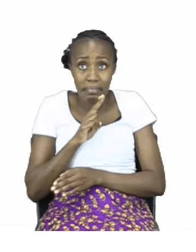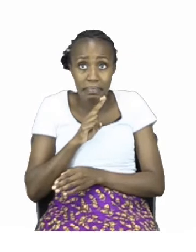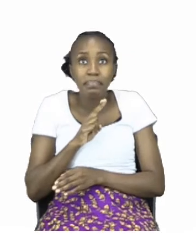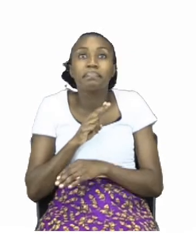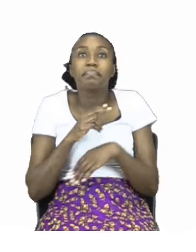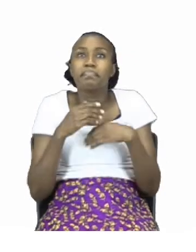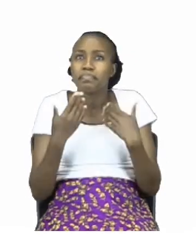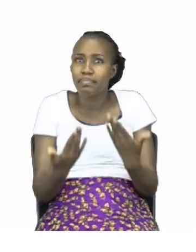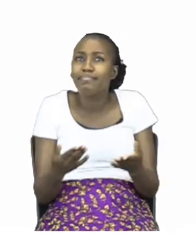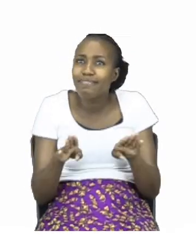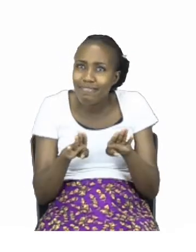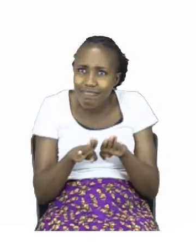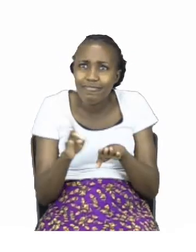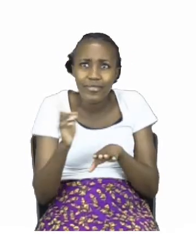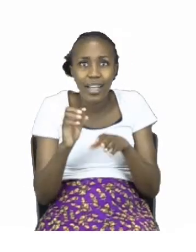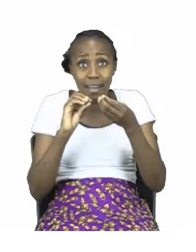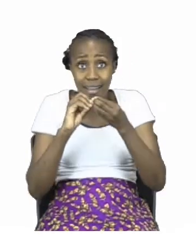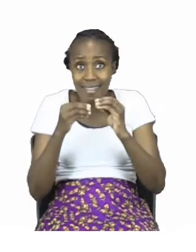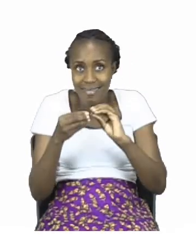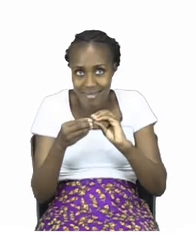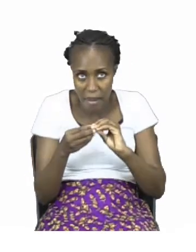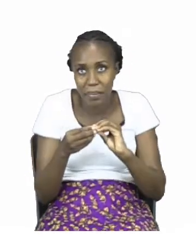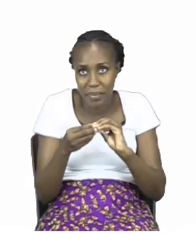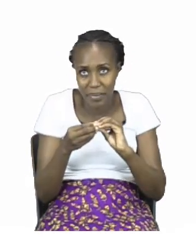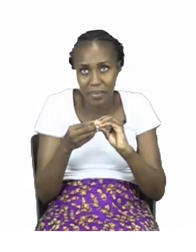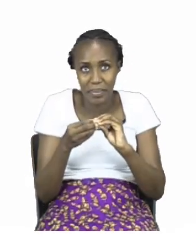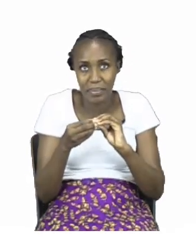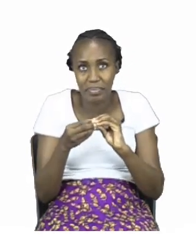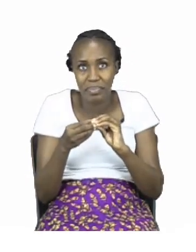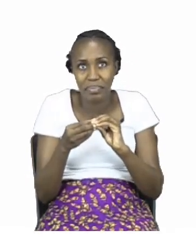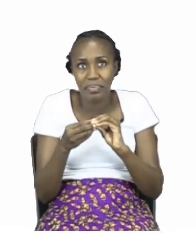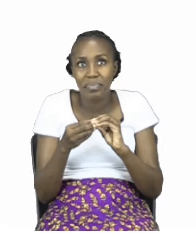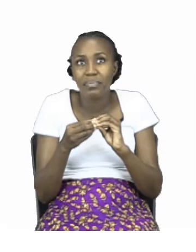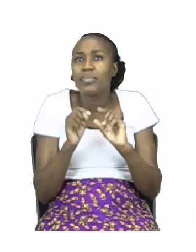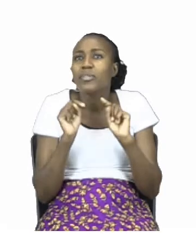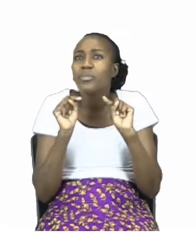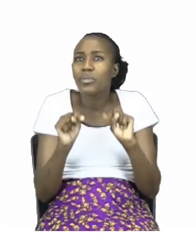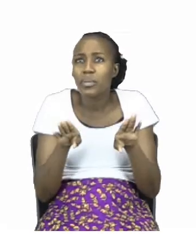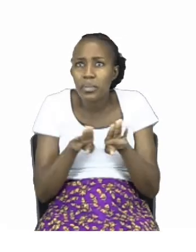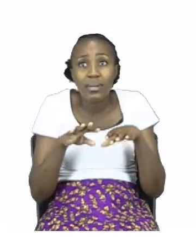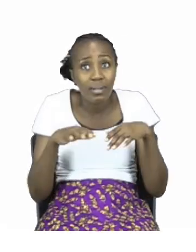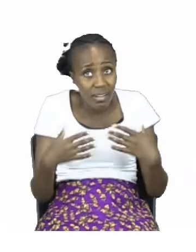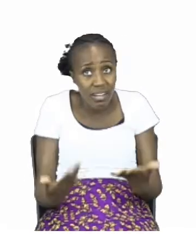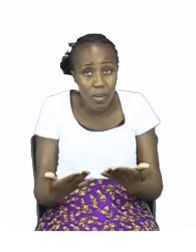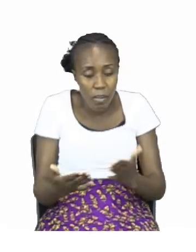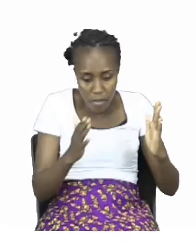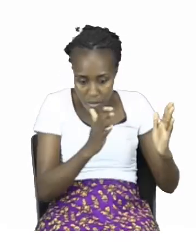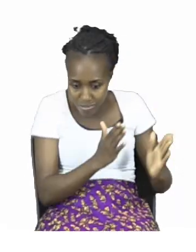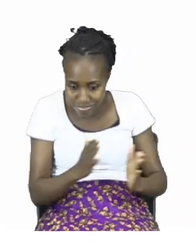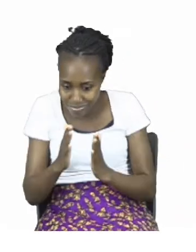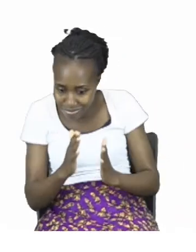doing number concept development. Today, it is all about arranging and our tens